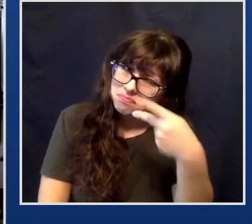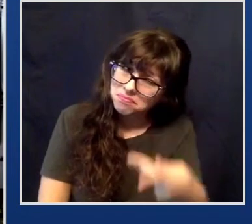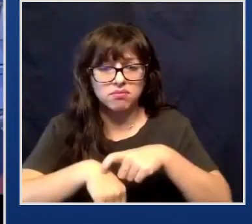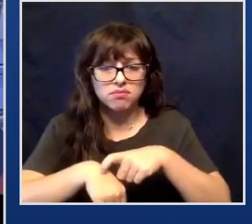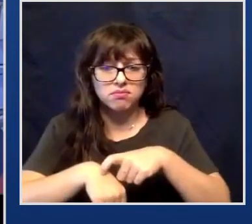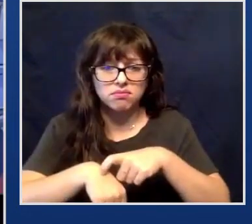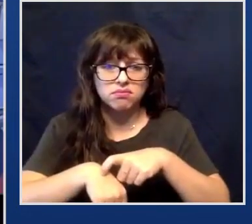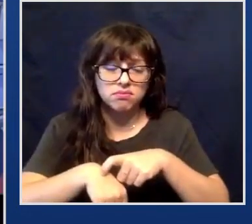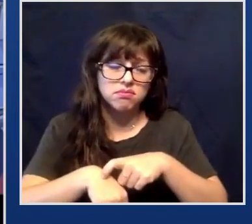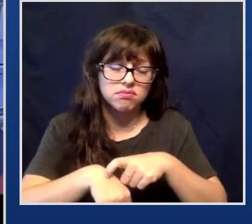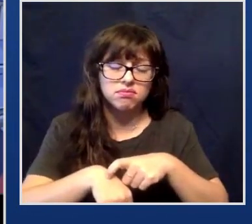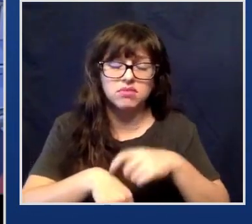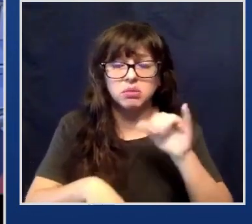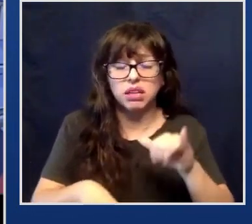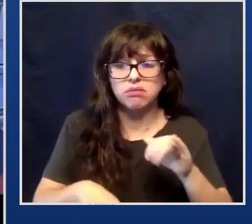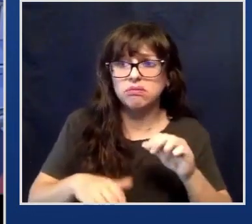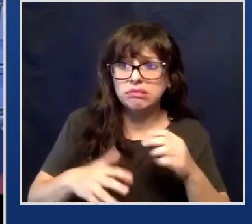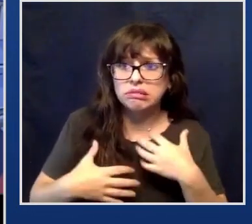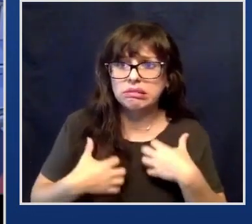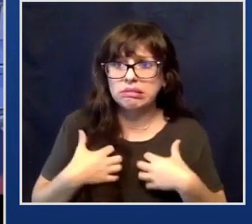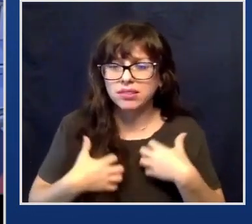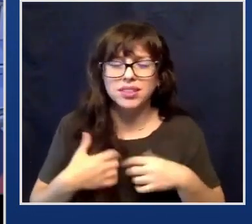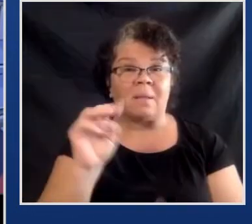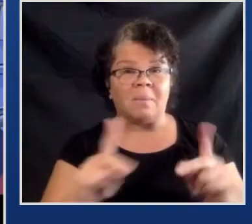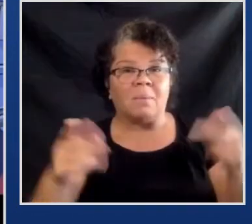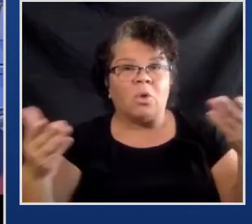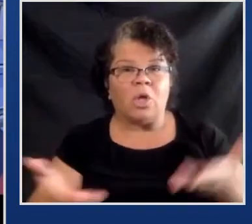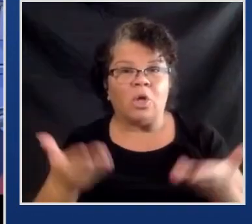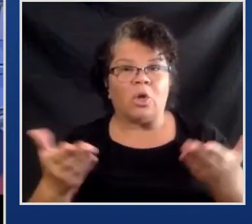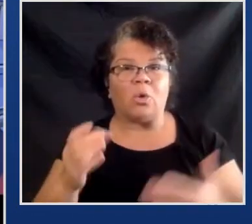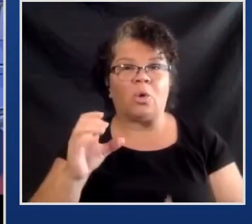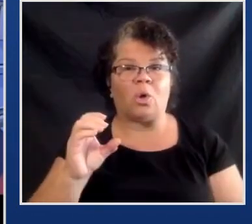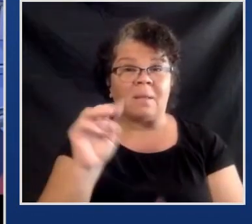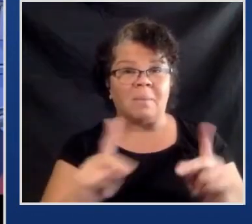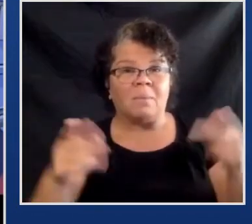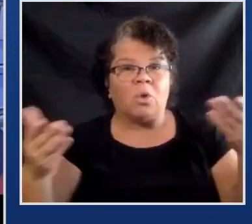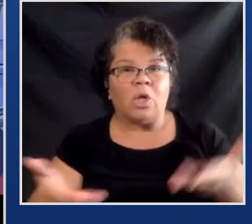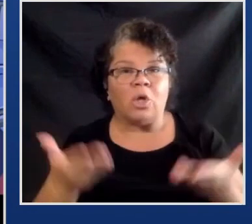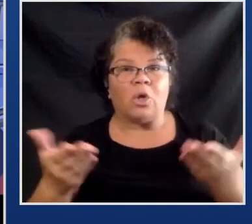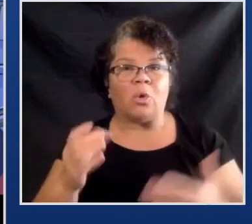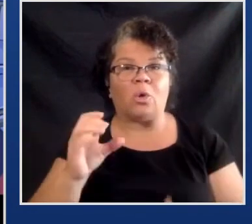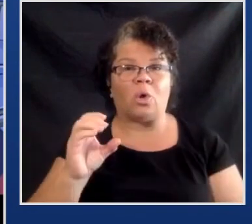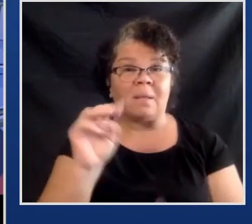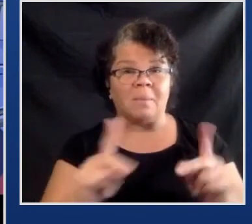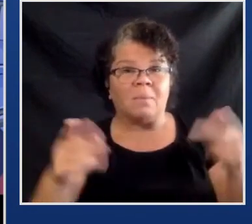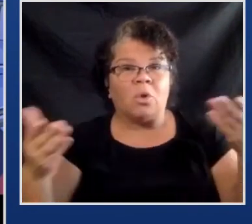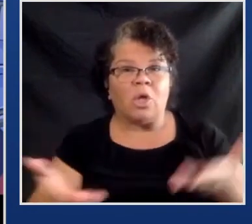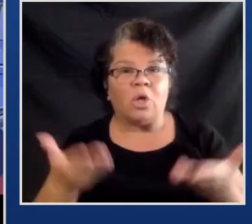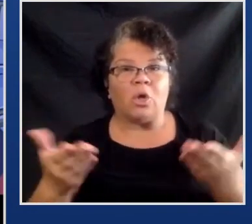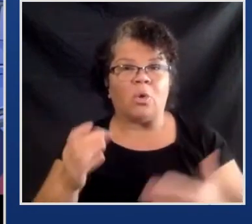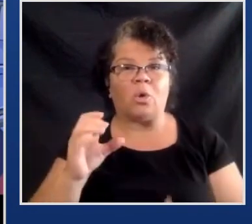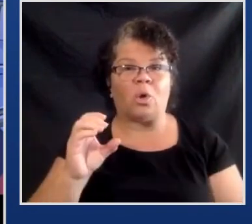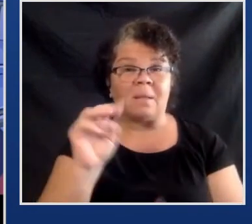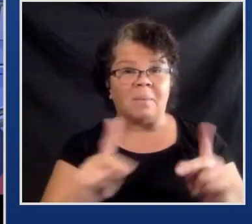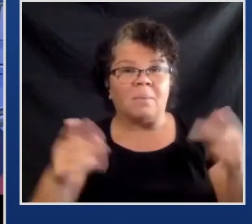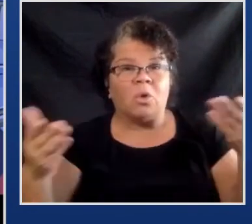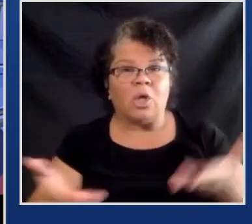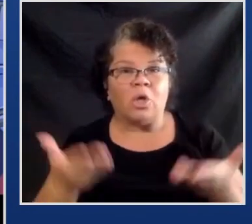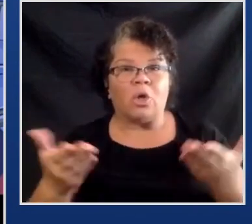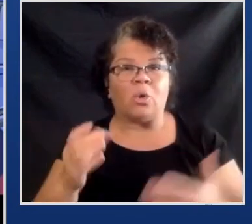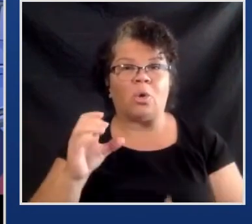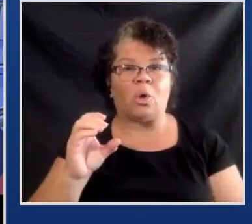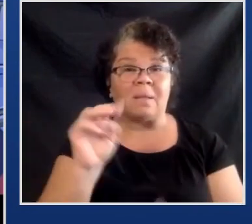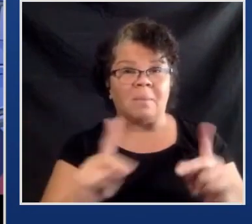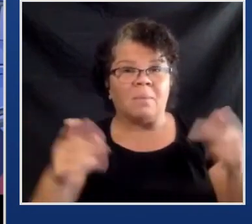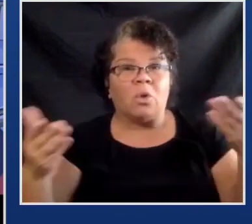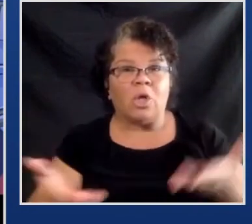Folks, I've said it many times. Donald care. Donald care. Donald care.